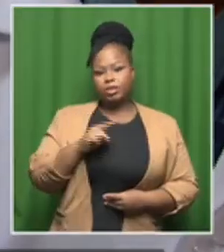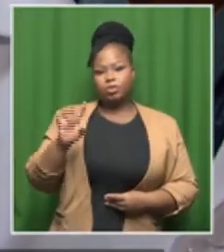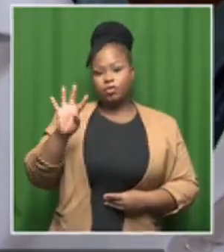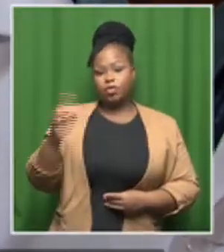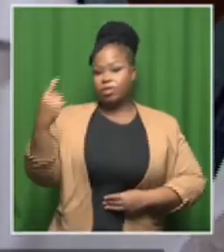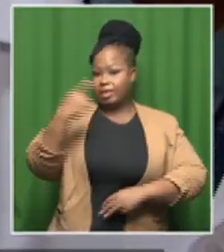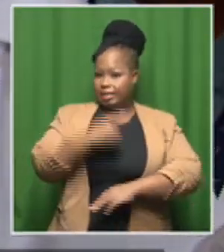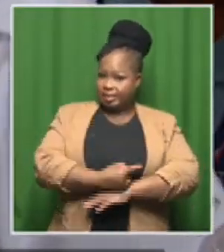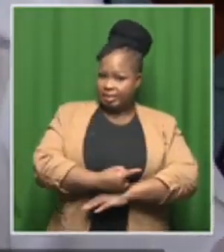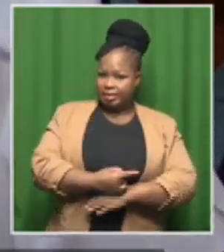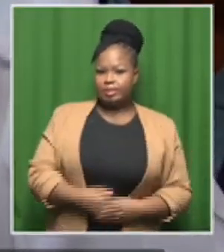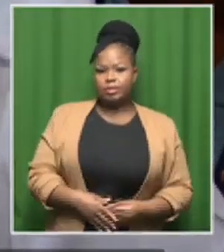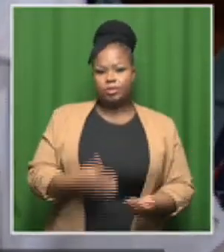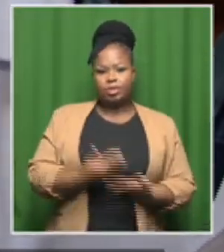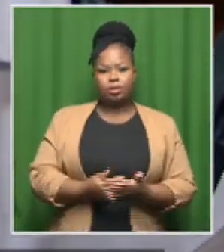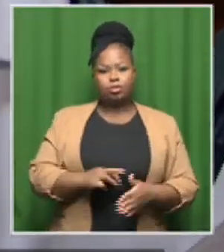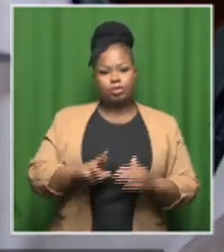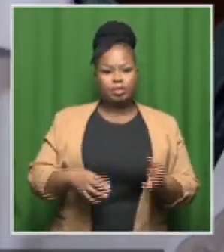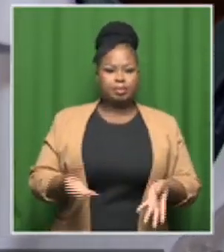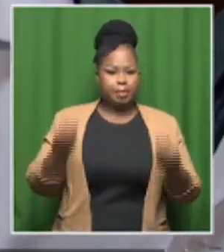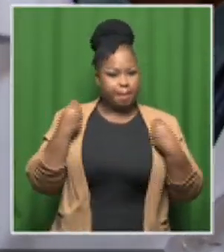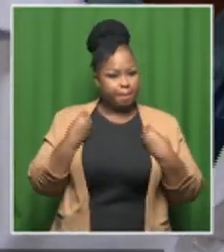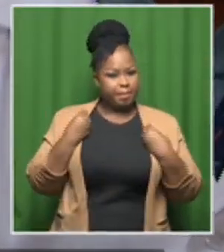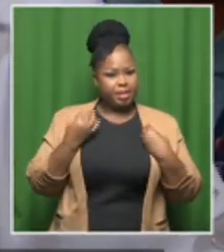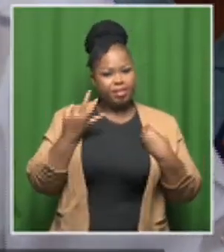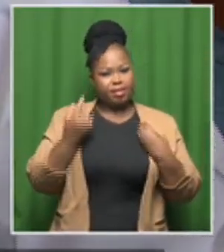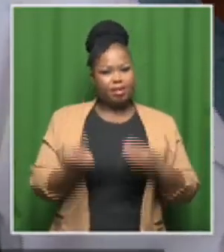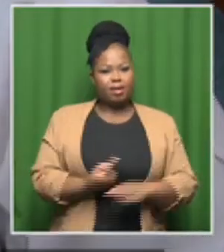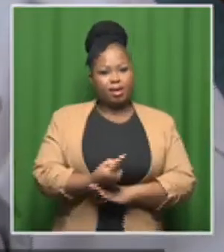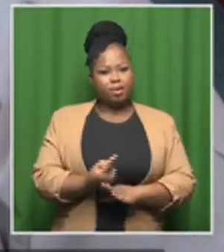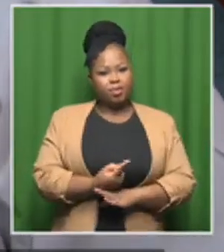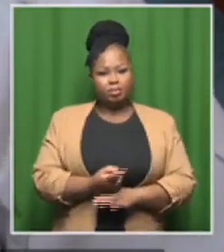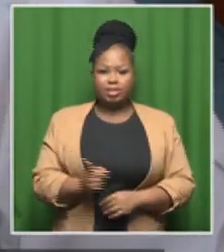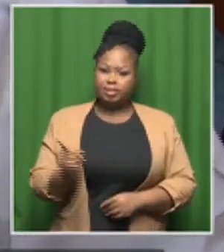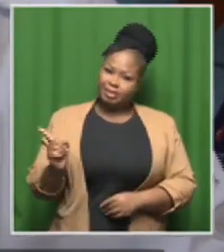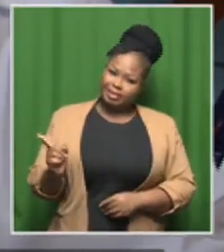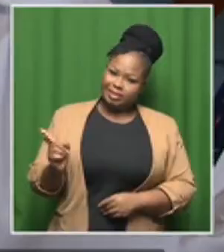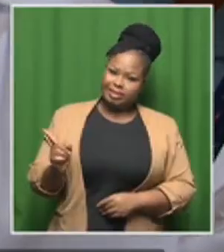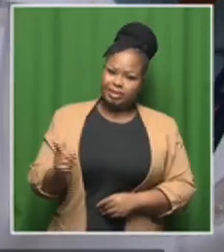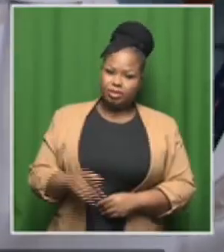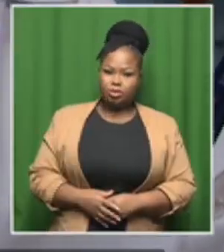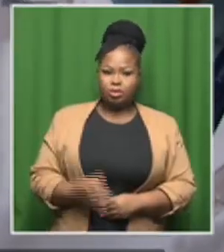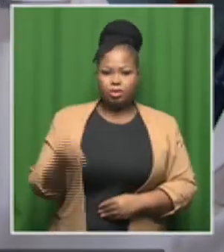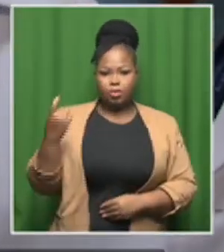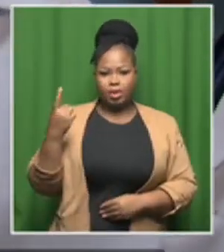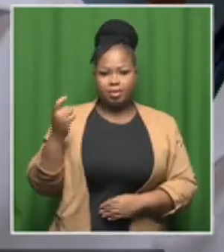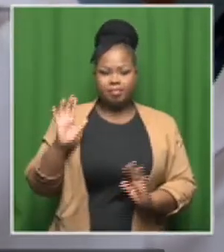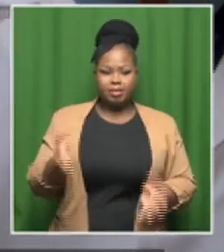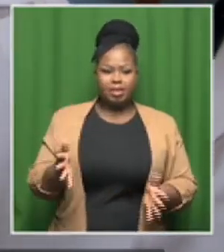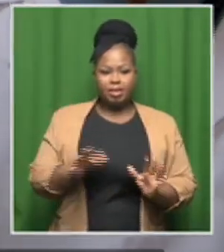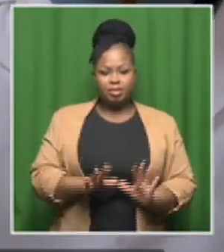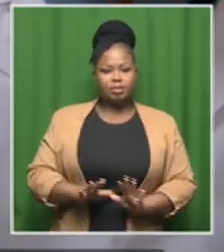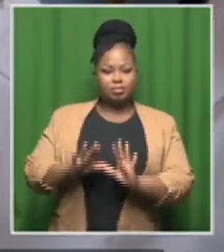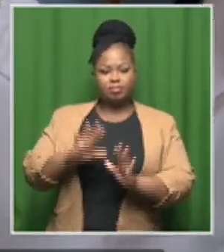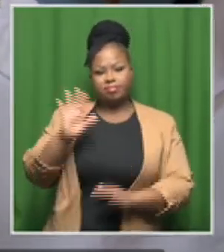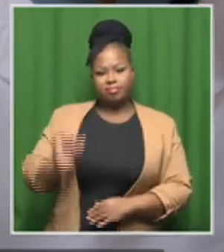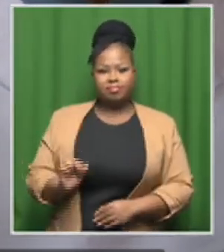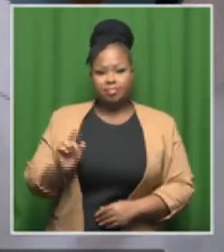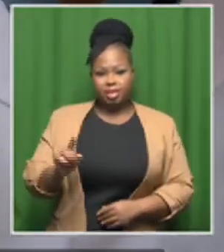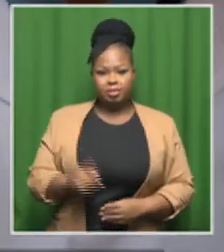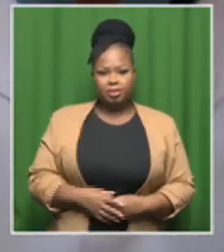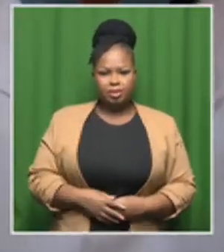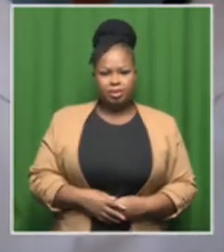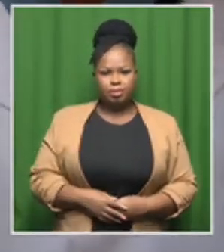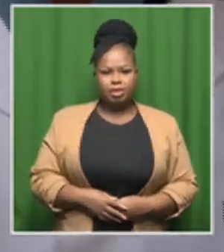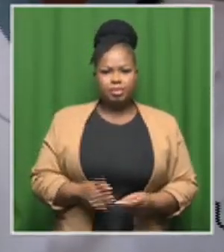days and get those results in 3 hours. And of course, this is the only one on the continent, Jess, and